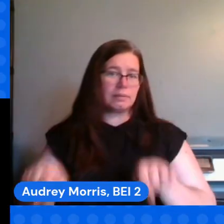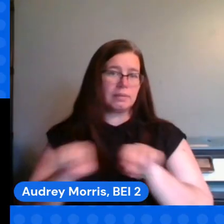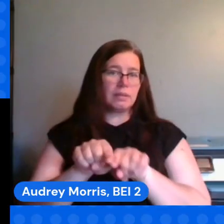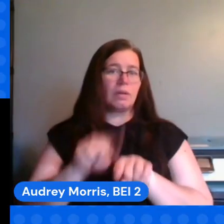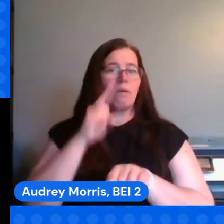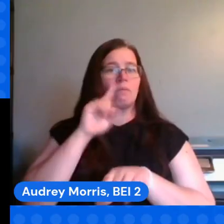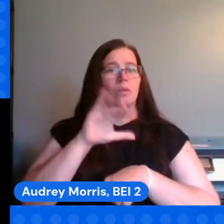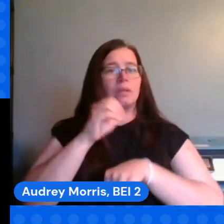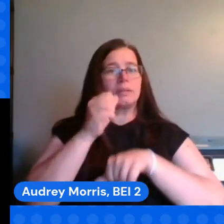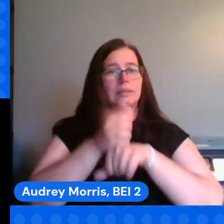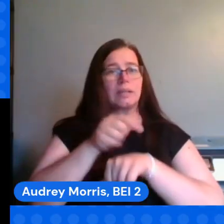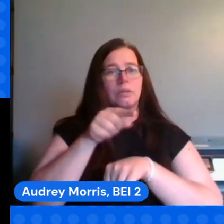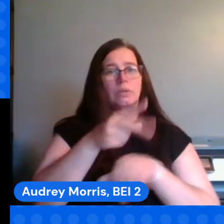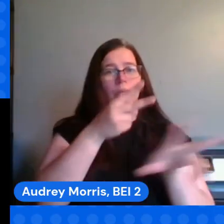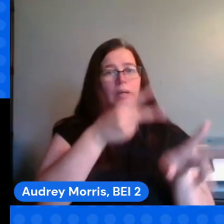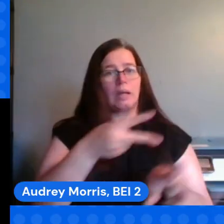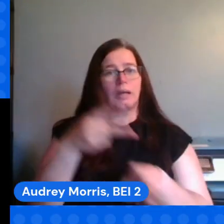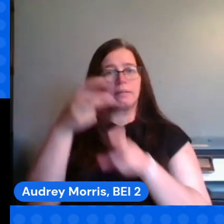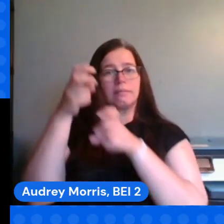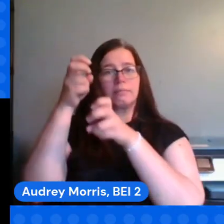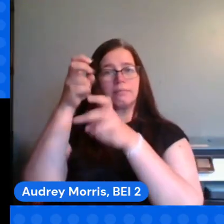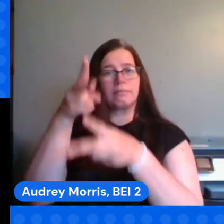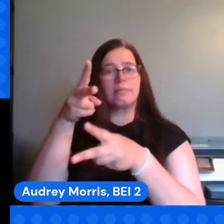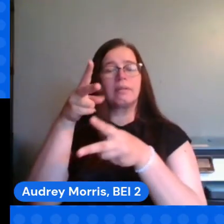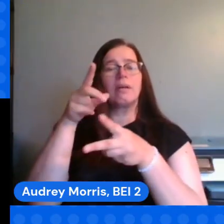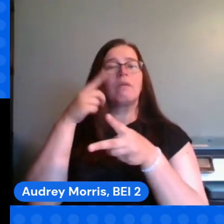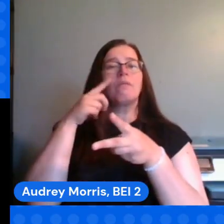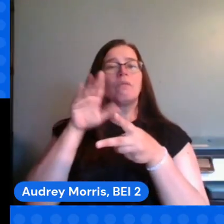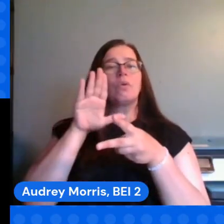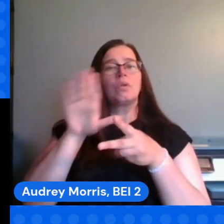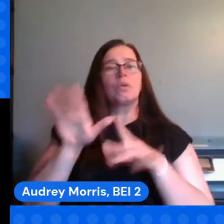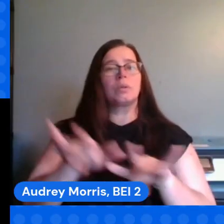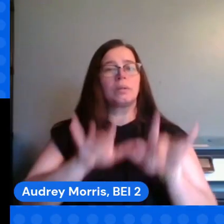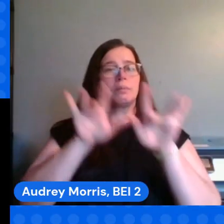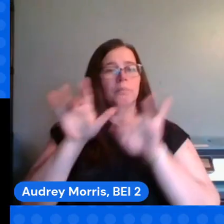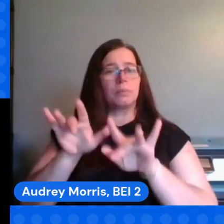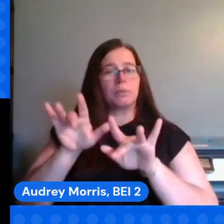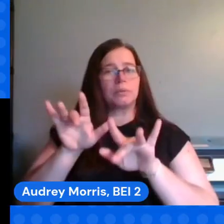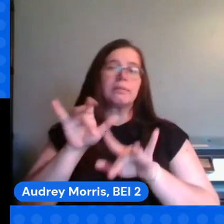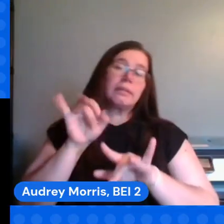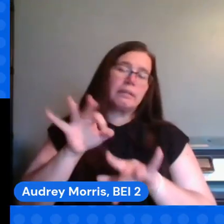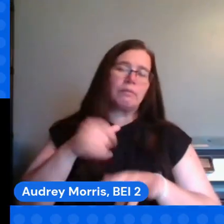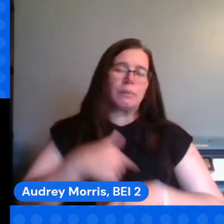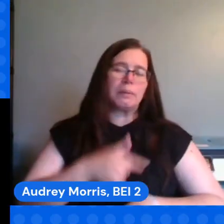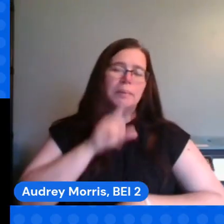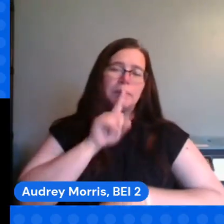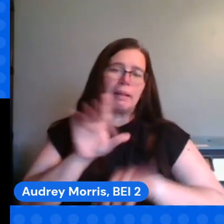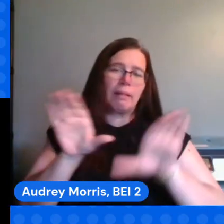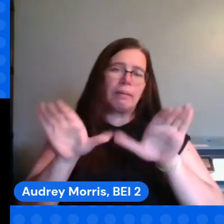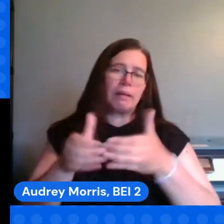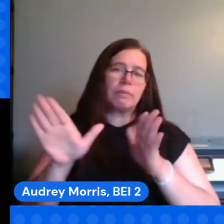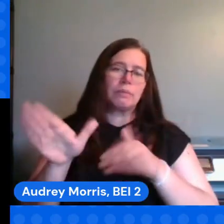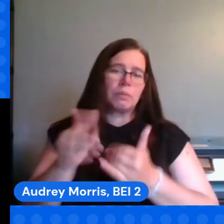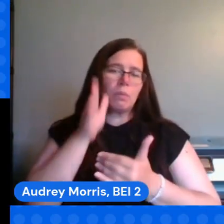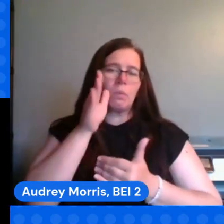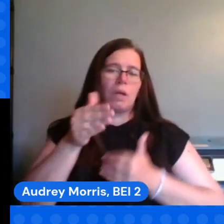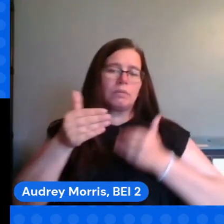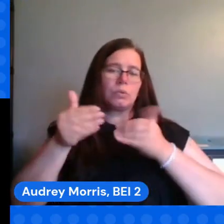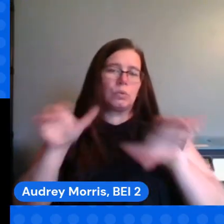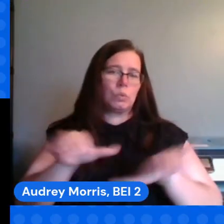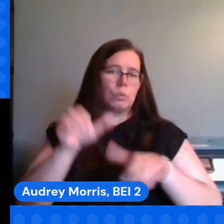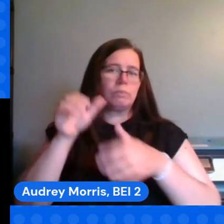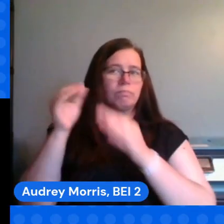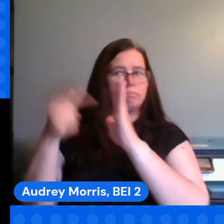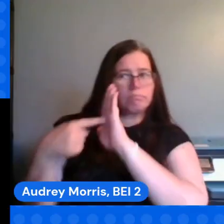and you had your computers out, like this is how we would actually walk teachers through